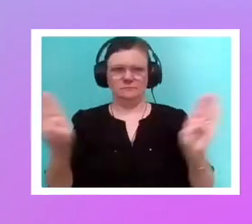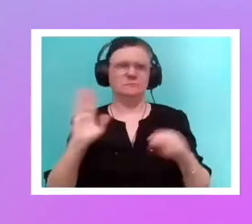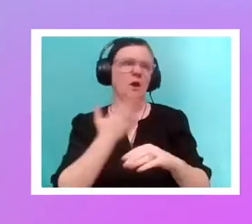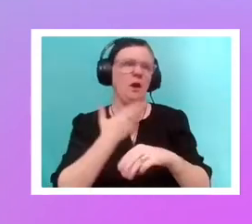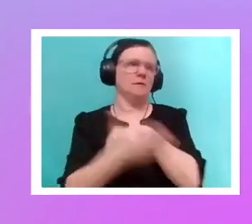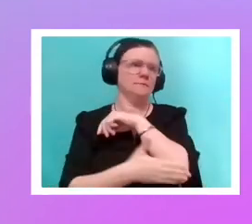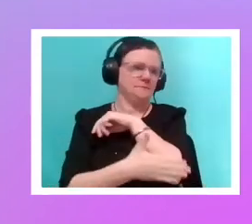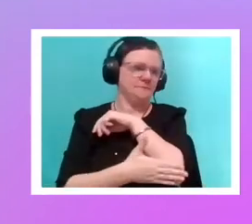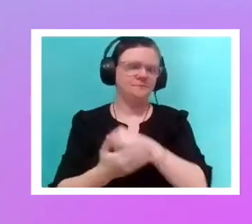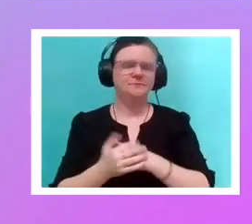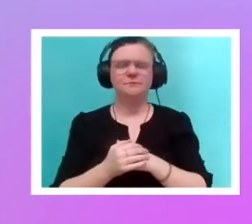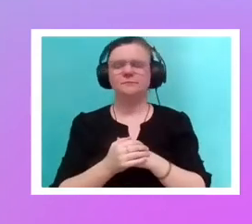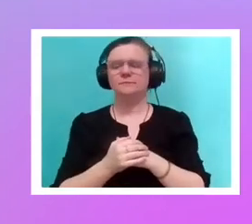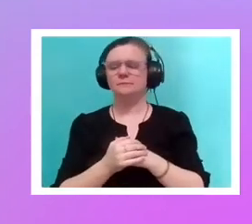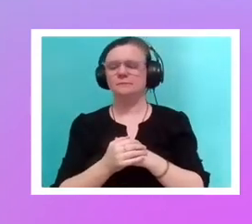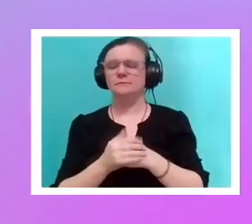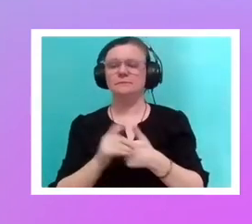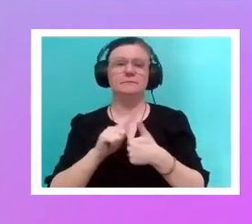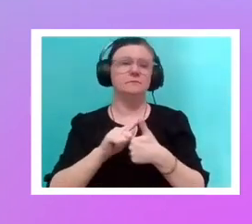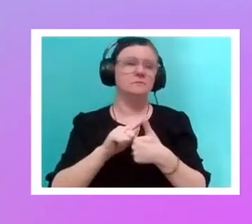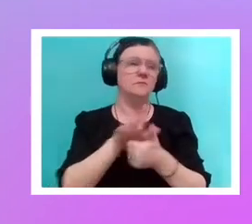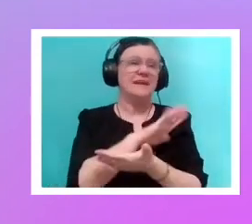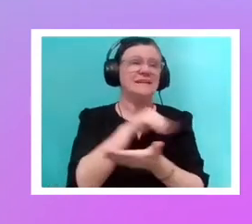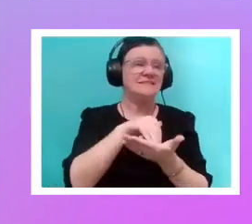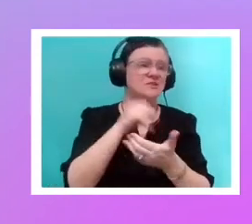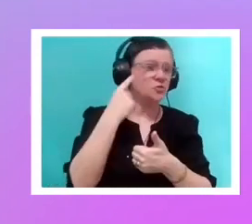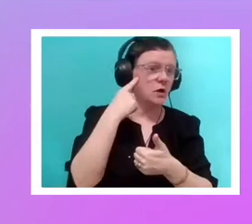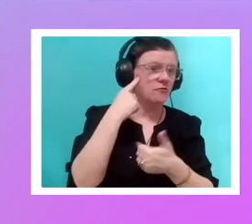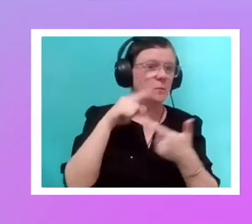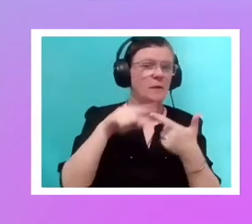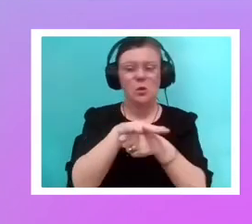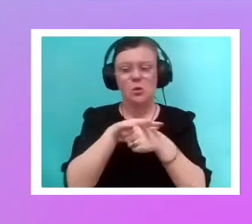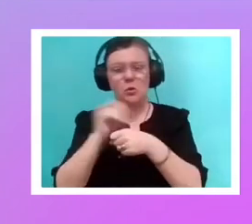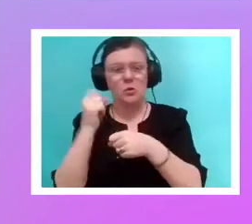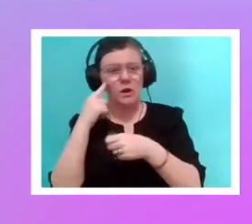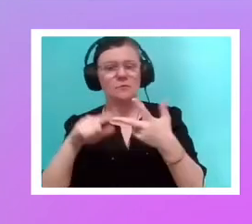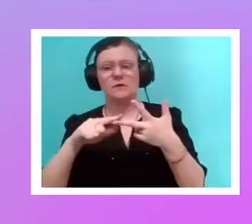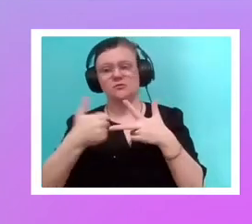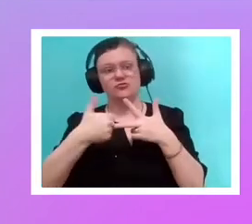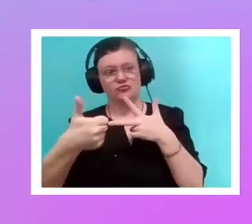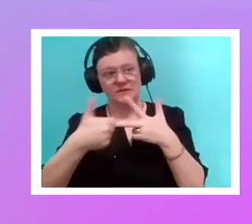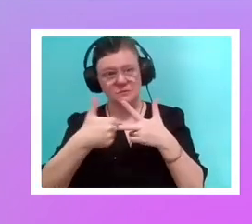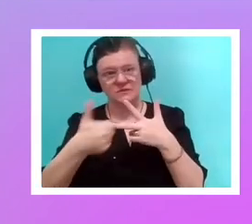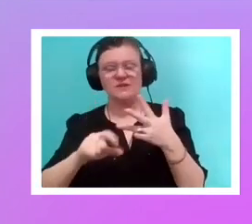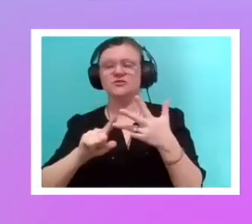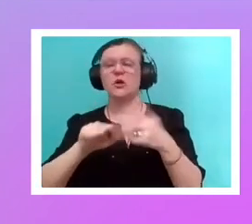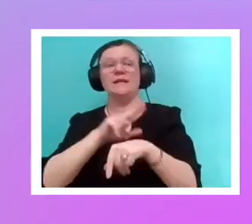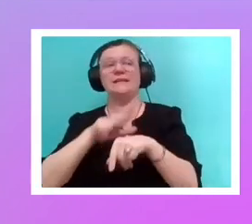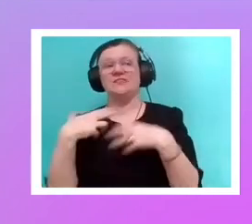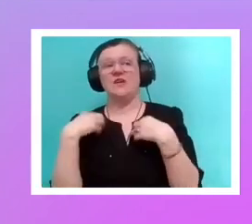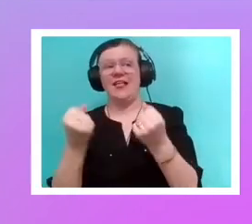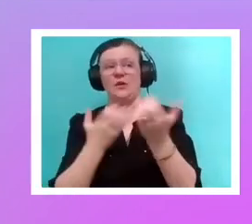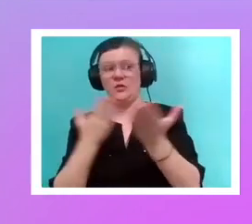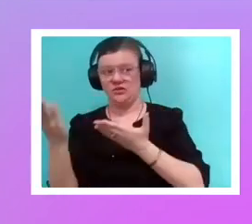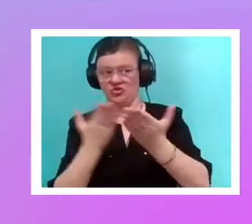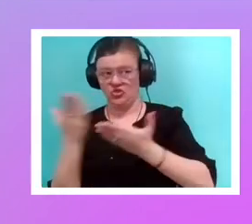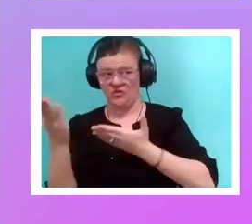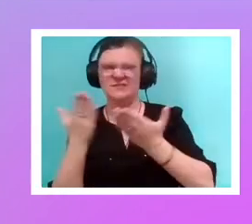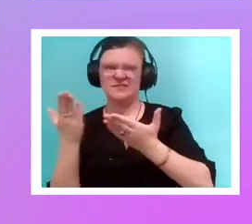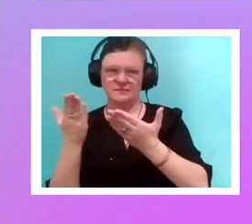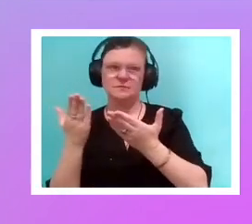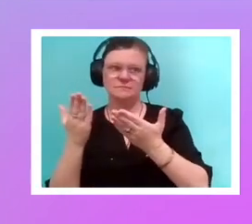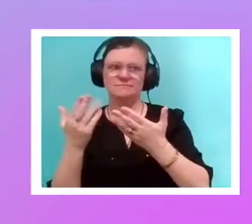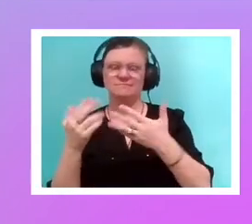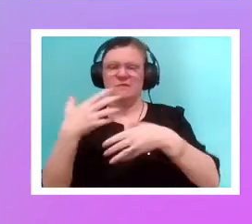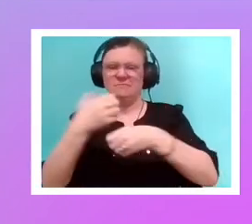The public sector here includes central and local government, public transport, the National Health Service, or our beloved NHS as it's